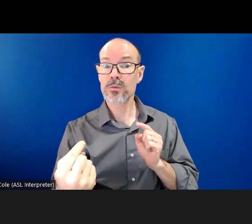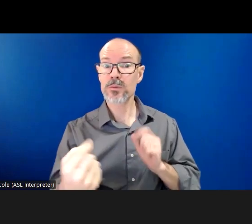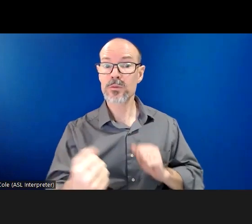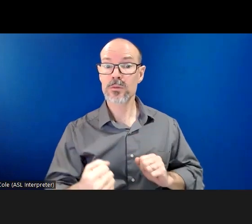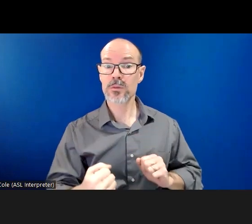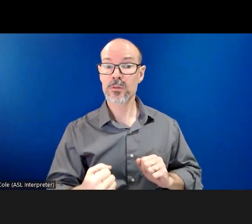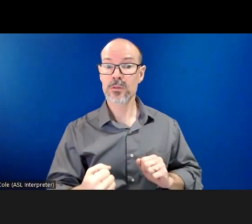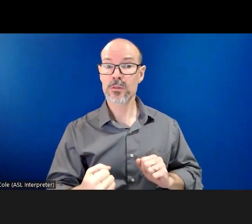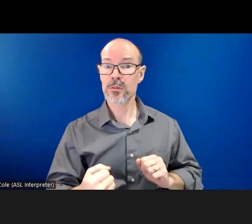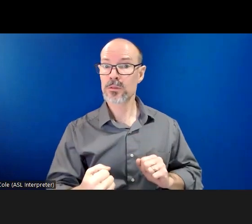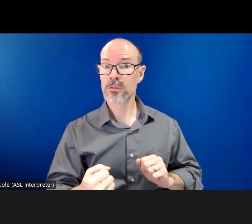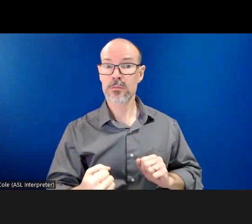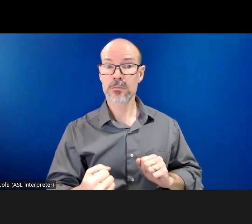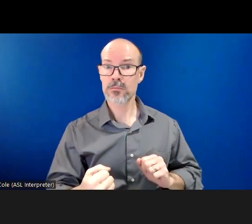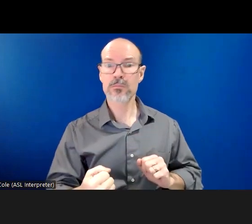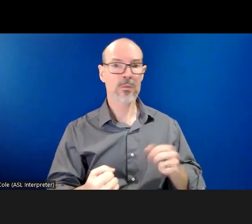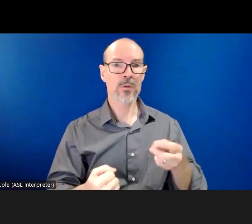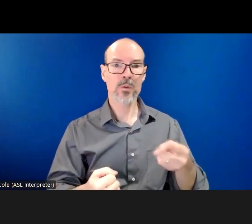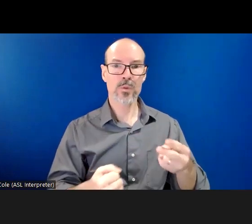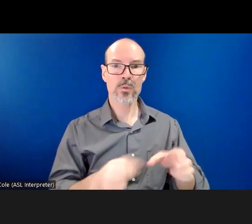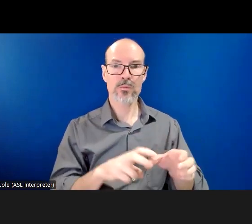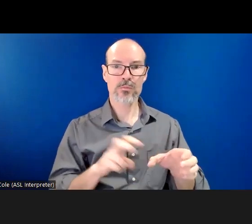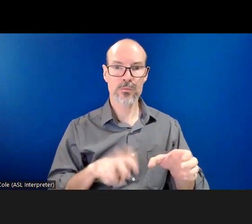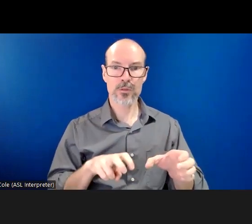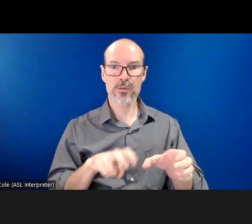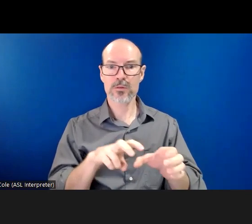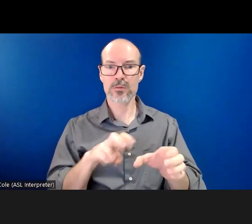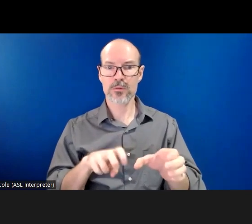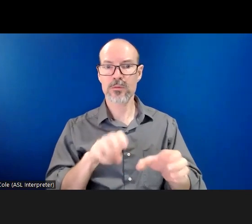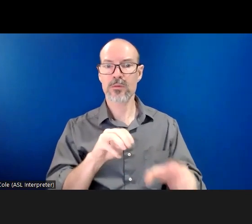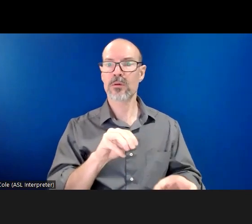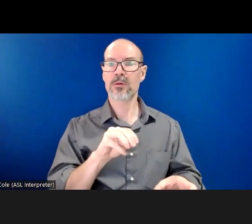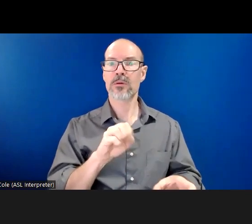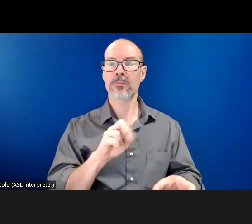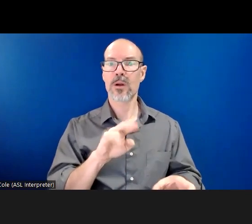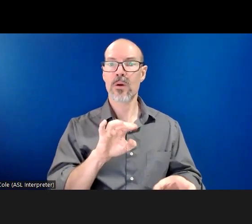And I think the two abstentions were Marcos and Miles. Is that right?